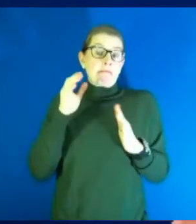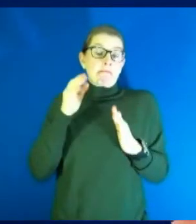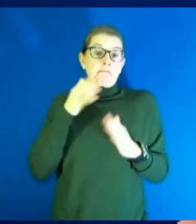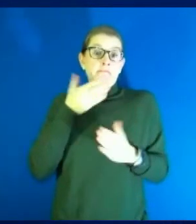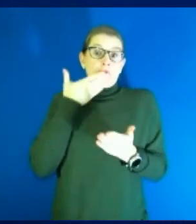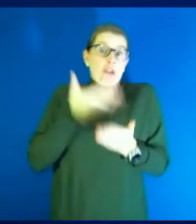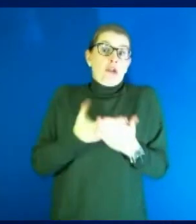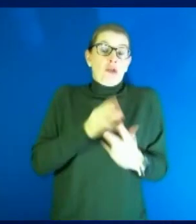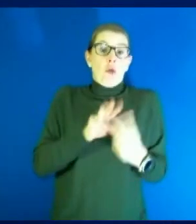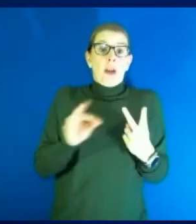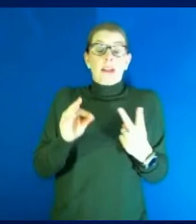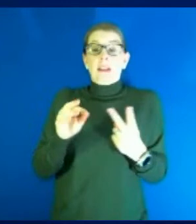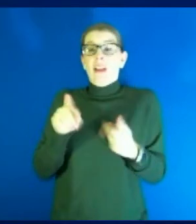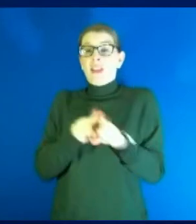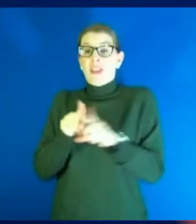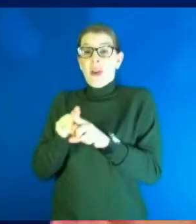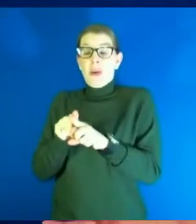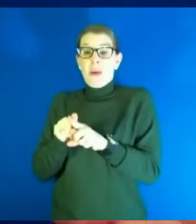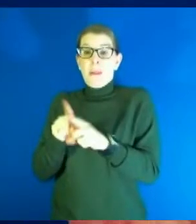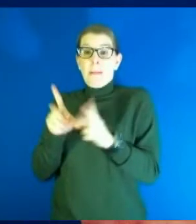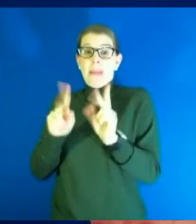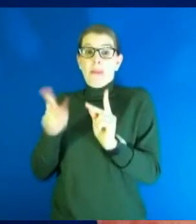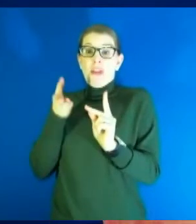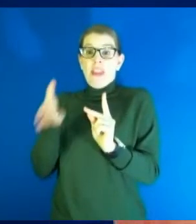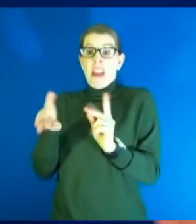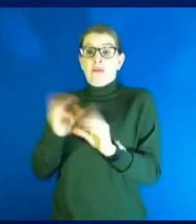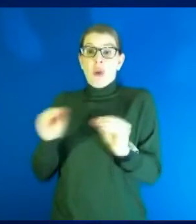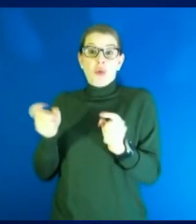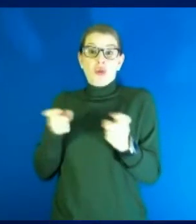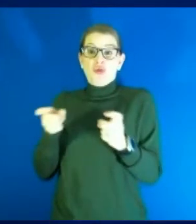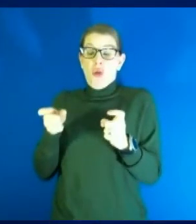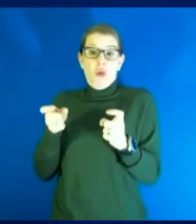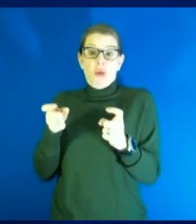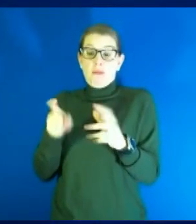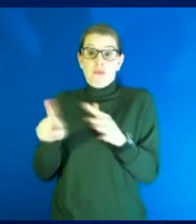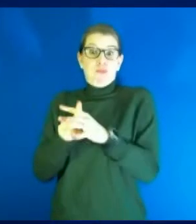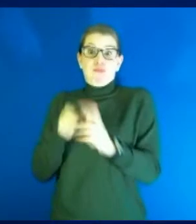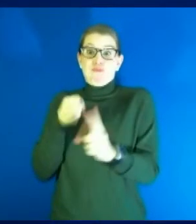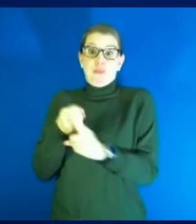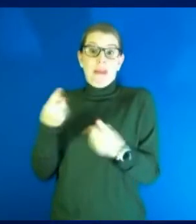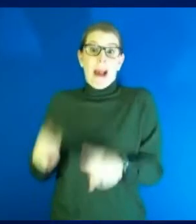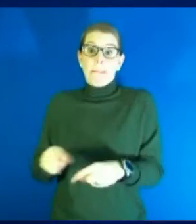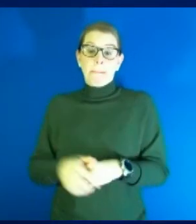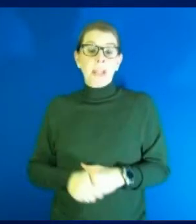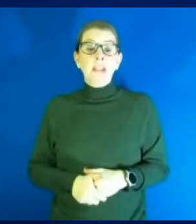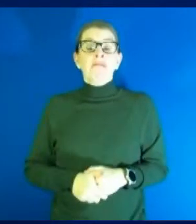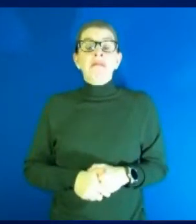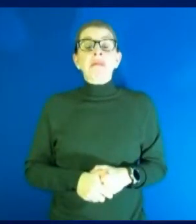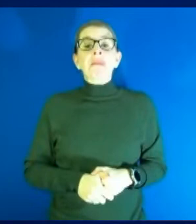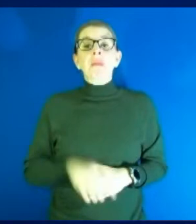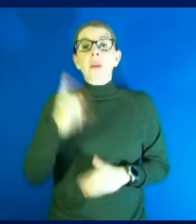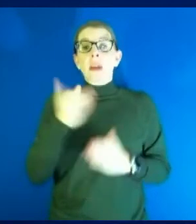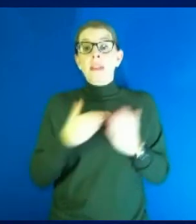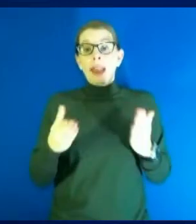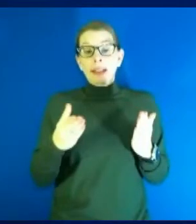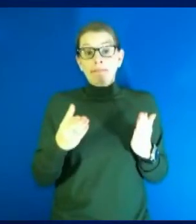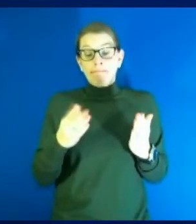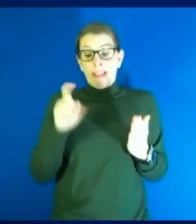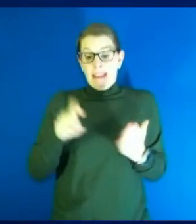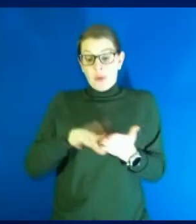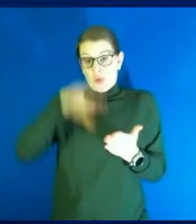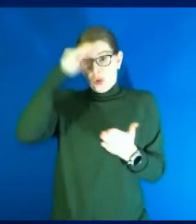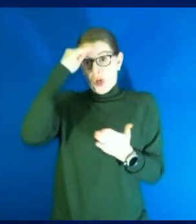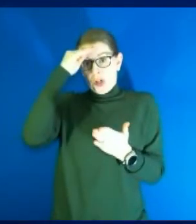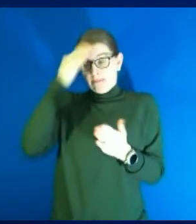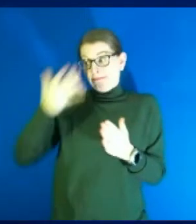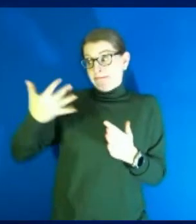that are there because of something that they had no control with whatsoever. And one of the things that you just simply have to learn early in your